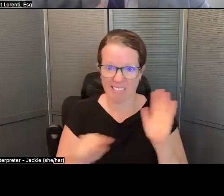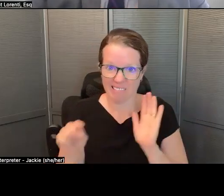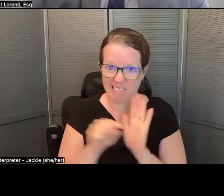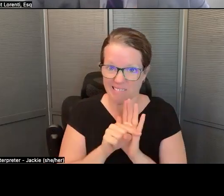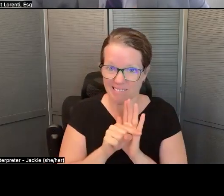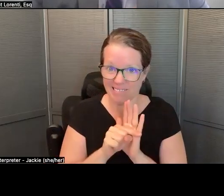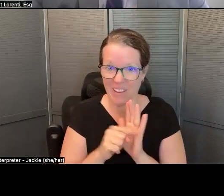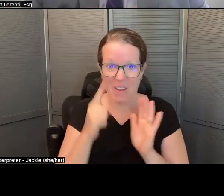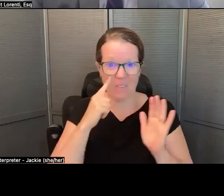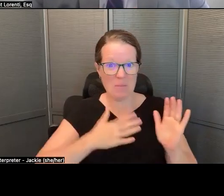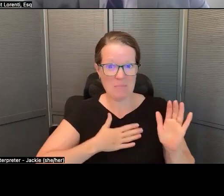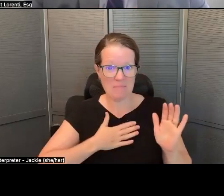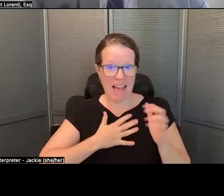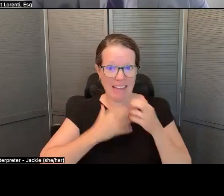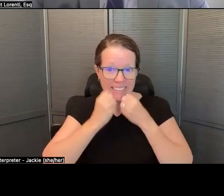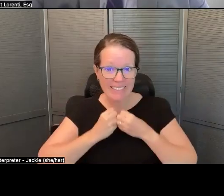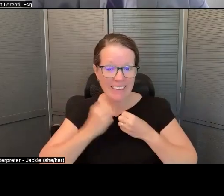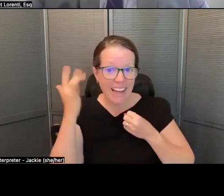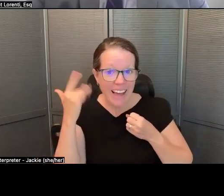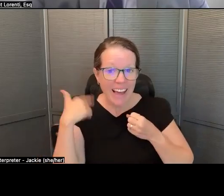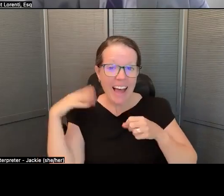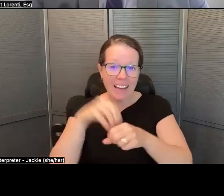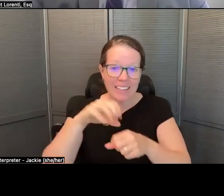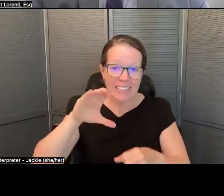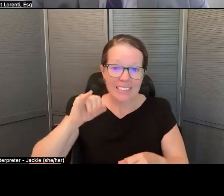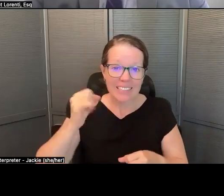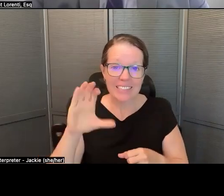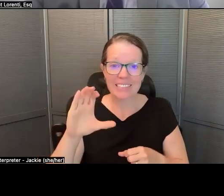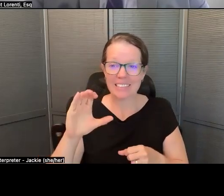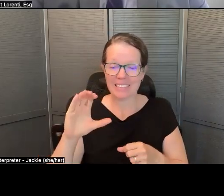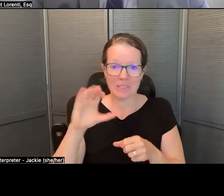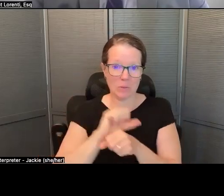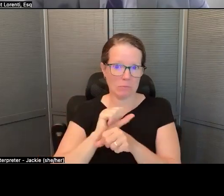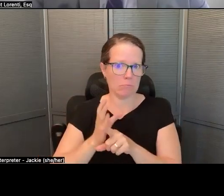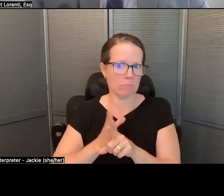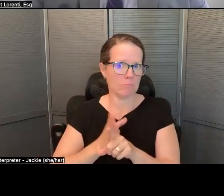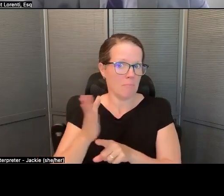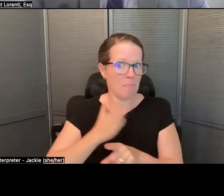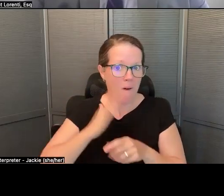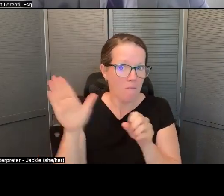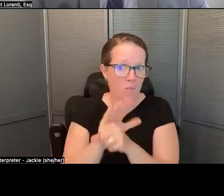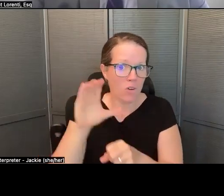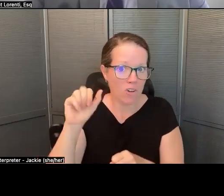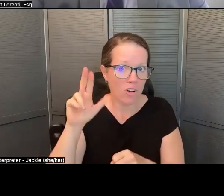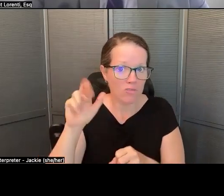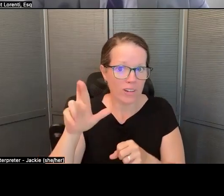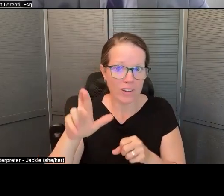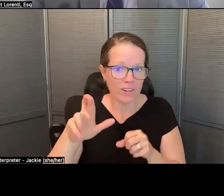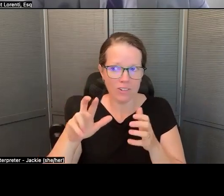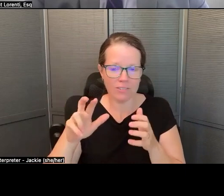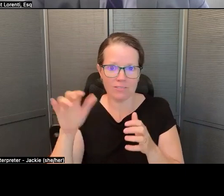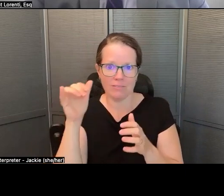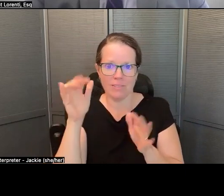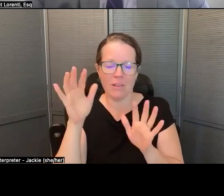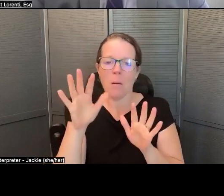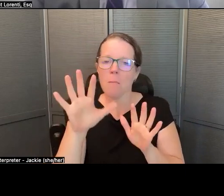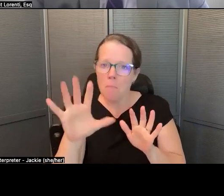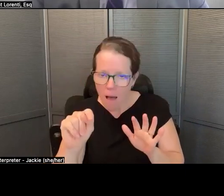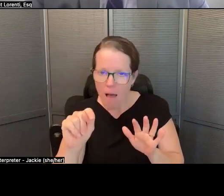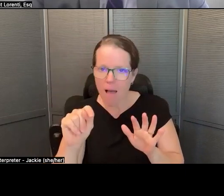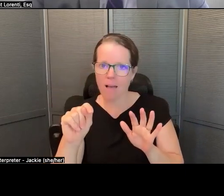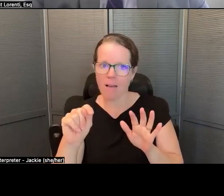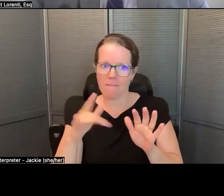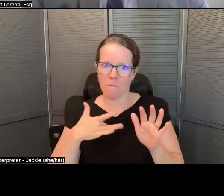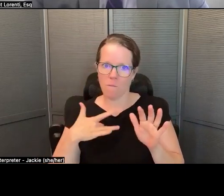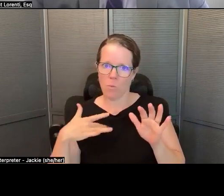career path, because I have been working in the Community Justice Support Centers my entire career. But it's intended to point out that we were trying to do good